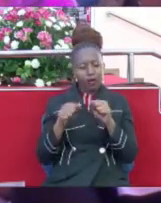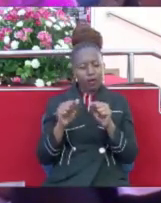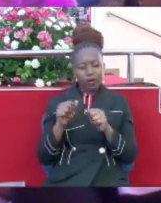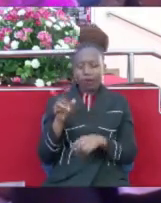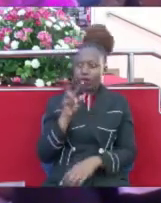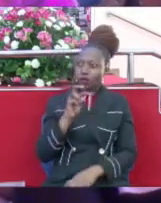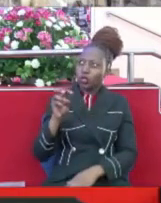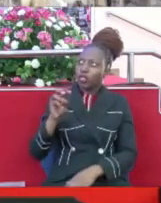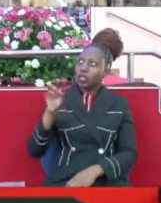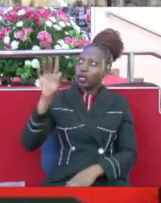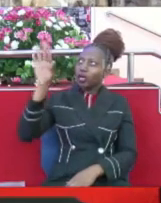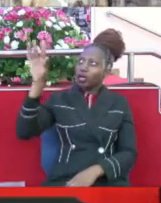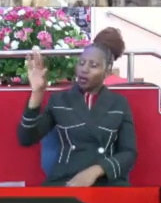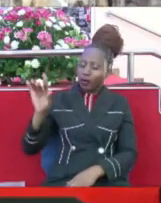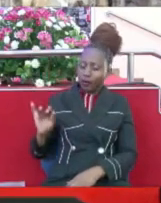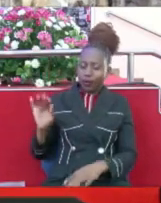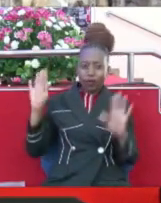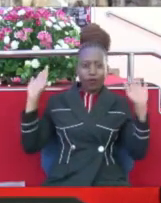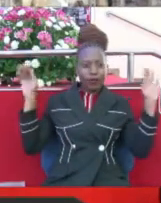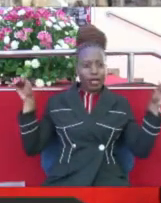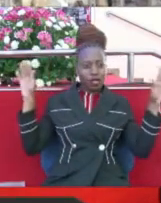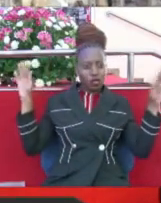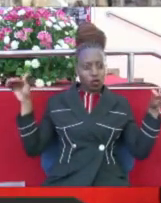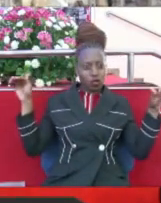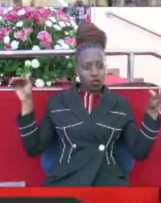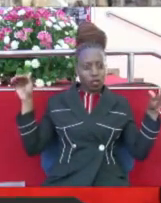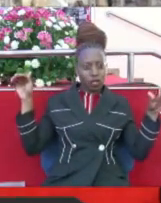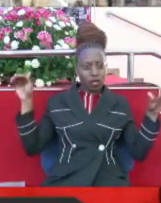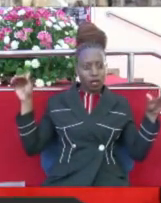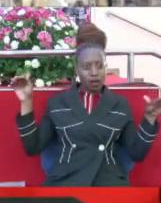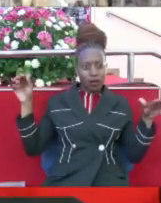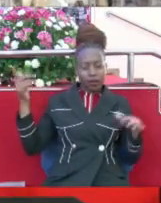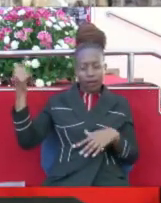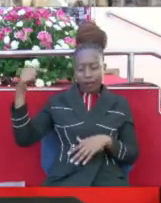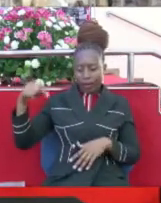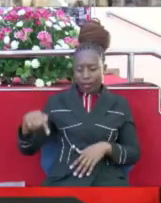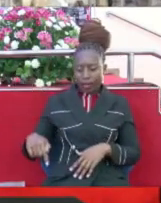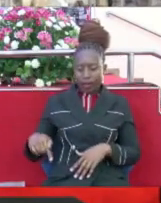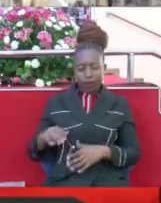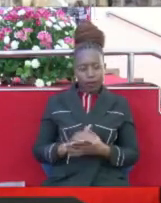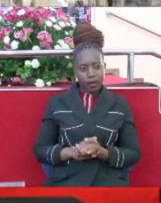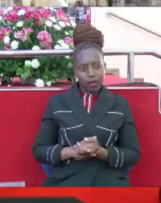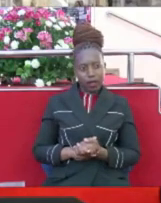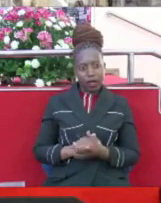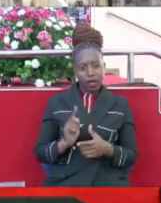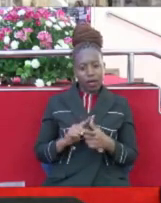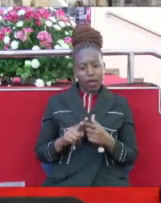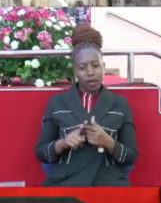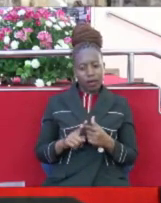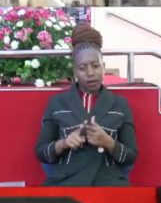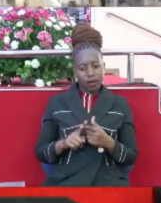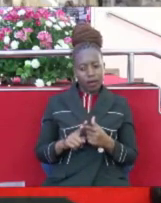angels ascending and descending. Akalala pale na kaona ngazi na malaika walioshuka na kupanda. And when he woke up he said, "Oh,